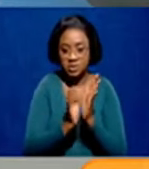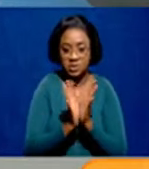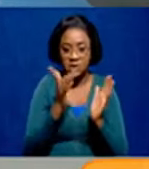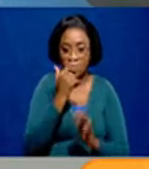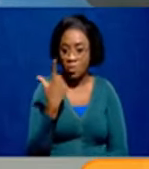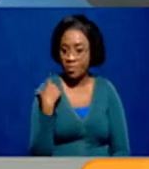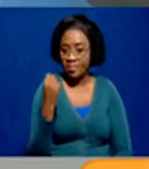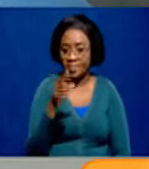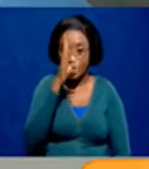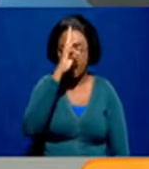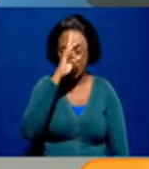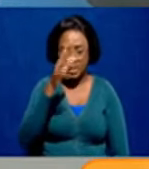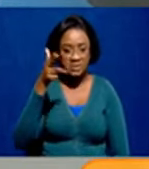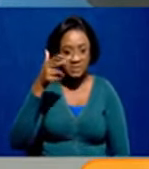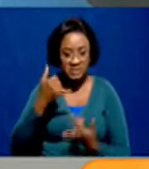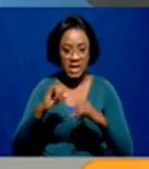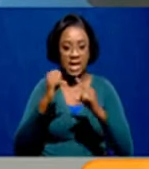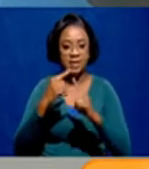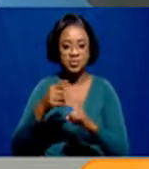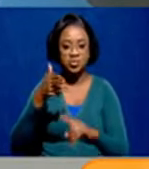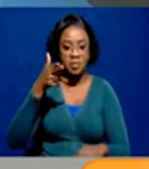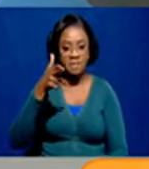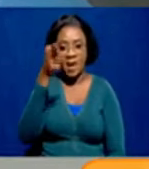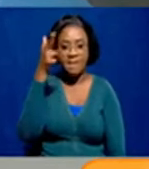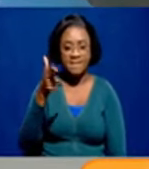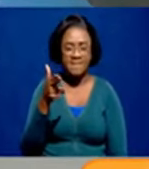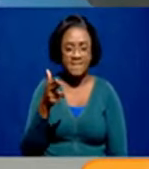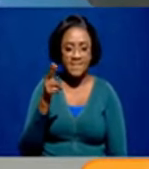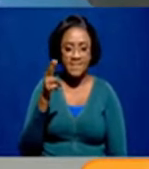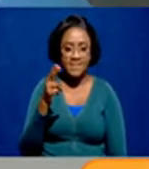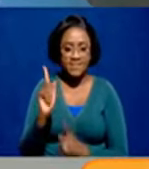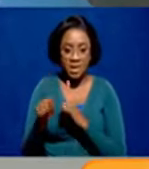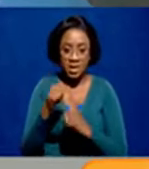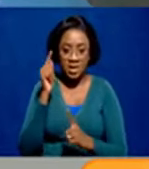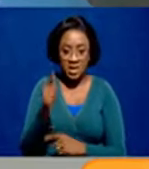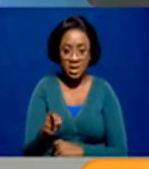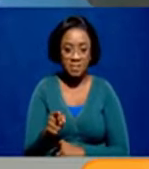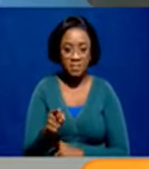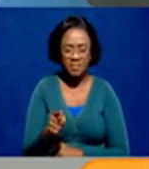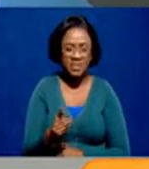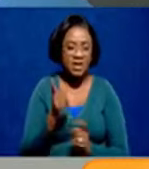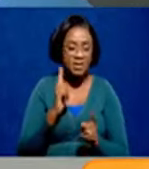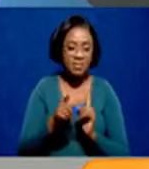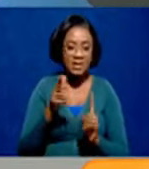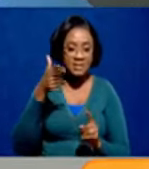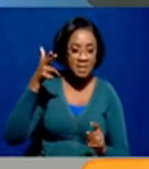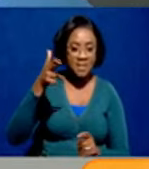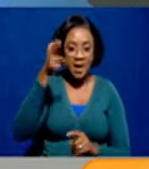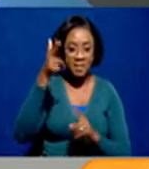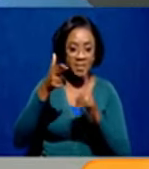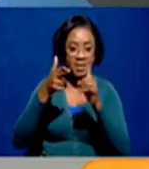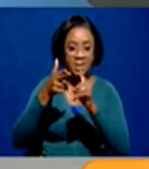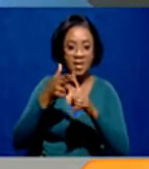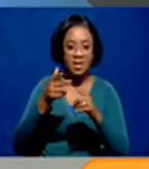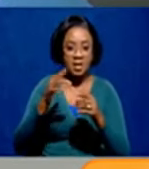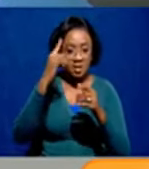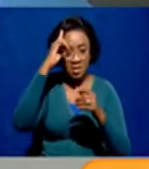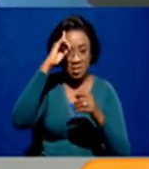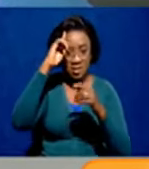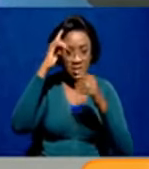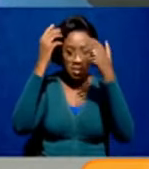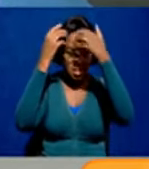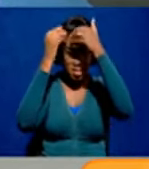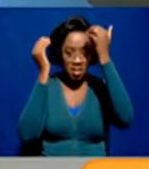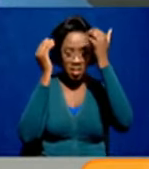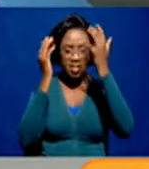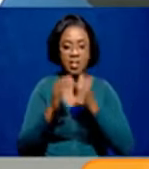Davji accused the police of a deliberate attempt to eliminate him, saying the shot left him with a cracked